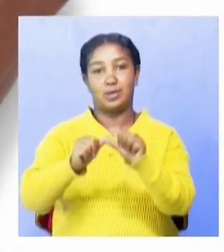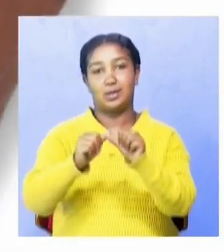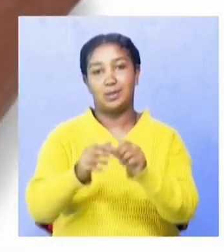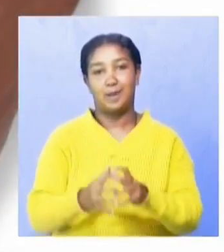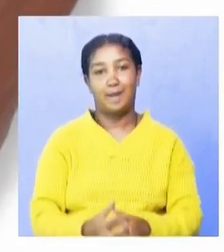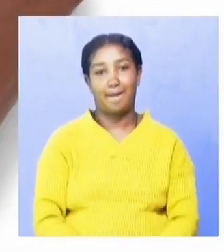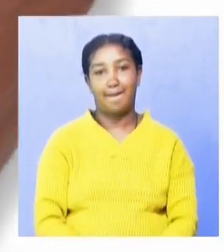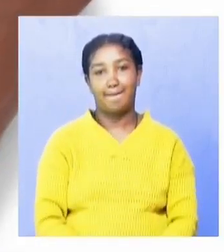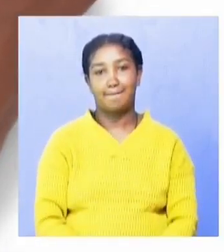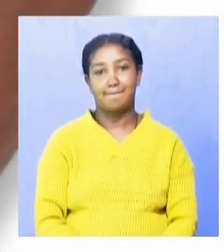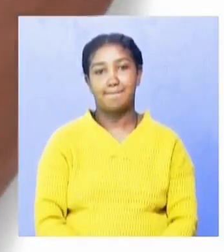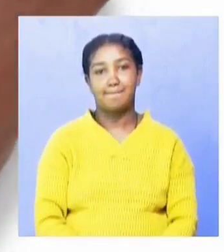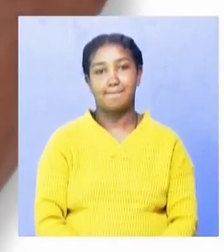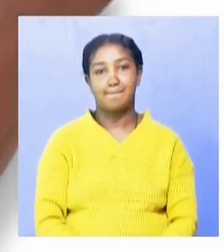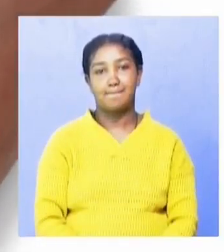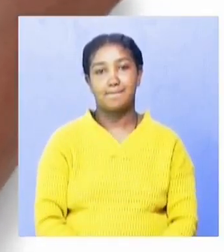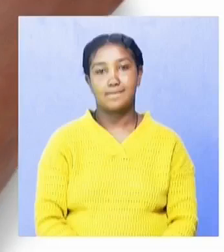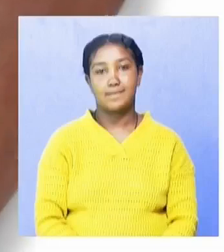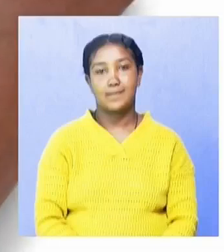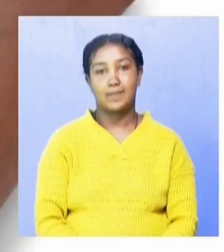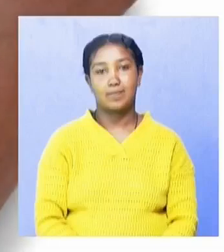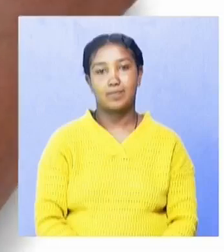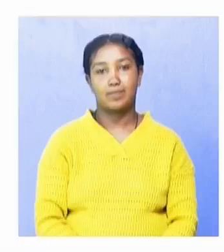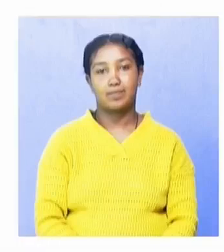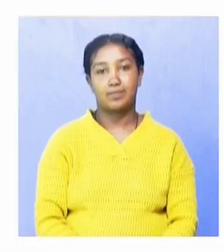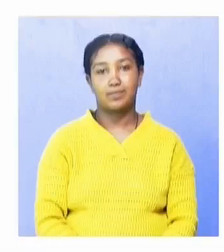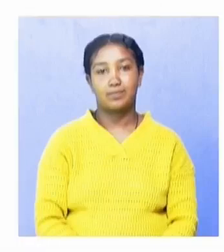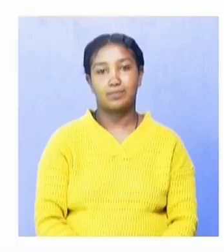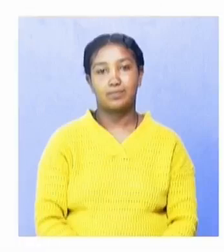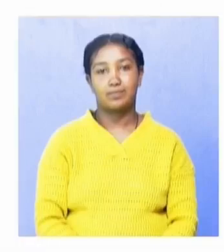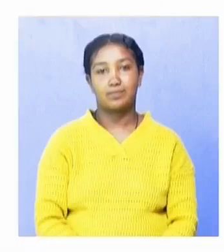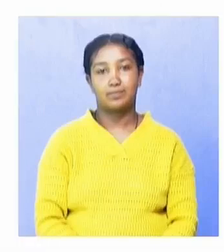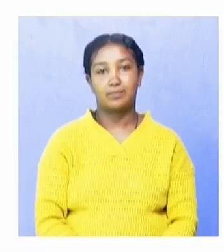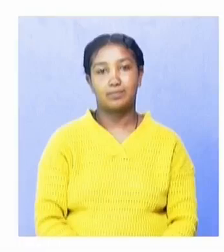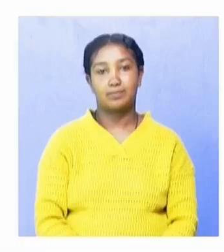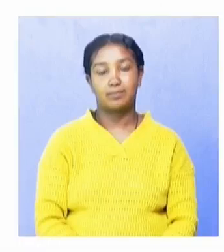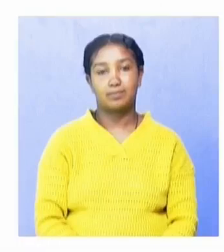in past continuous tense.